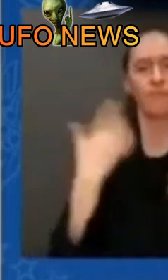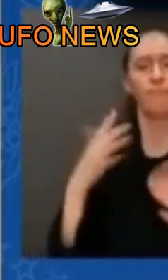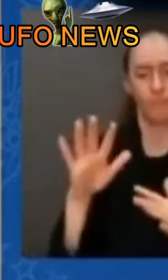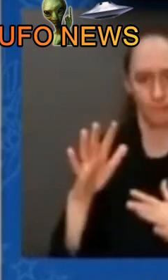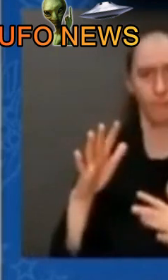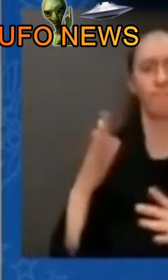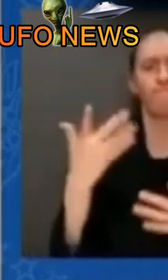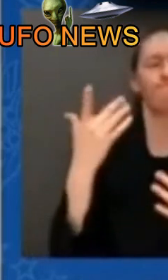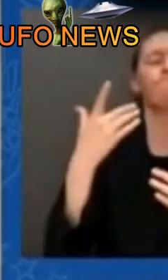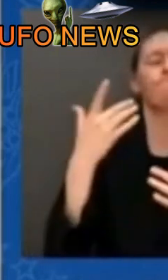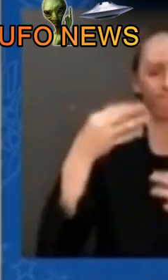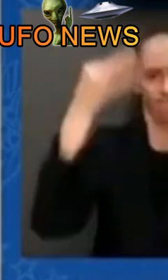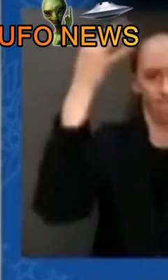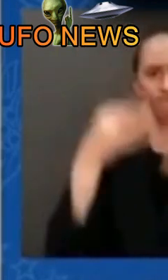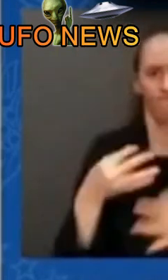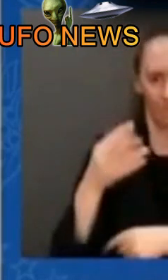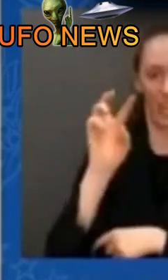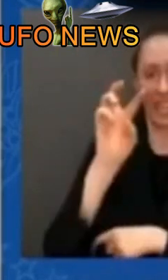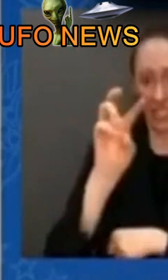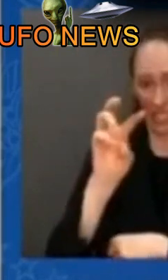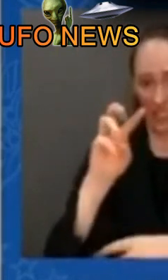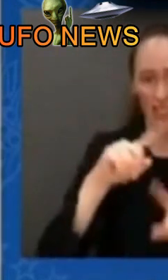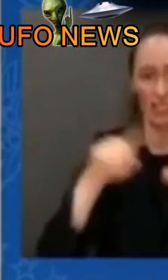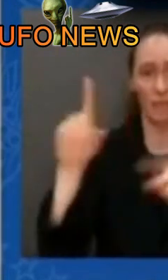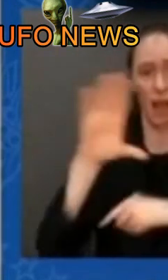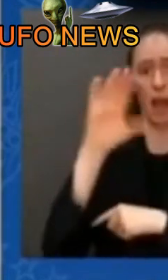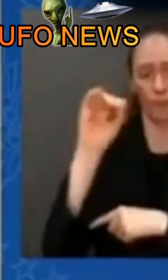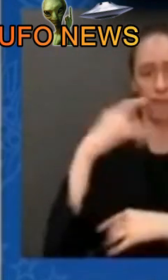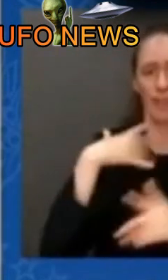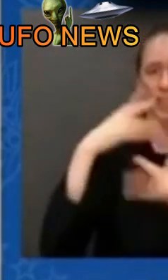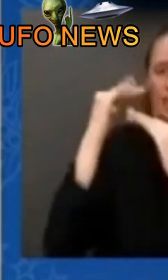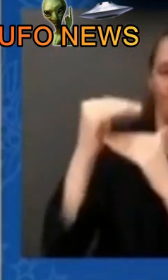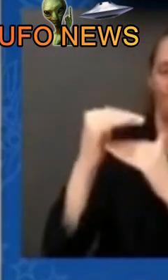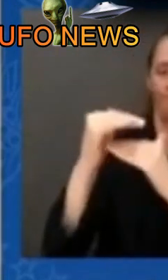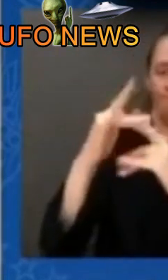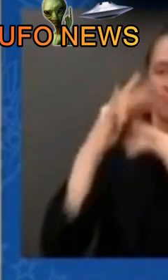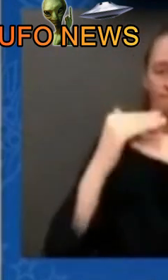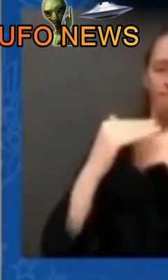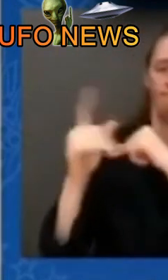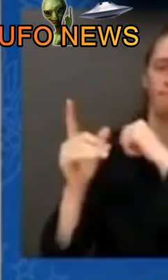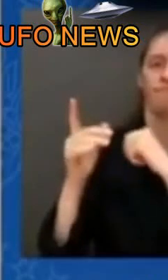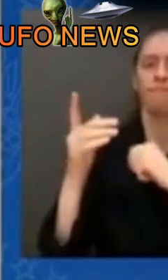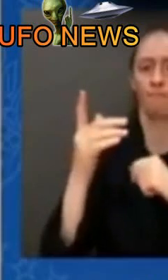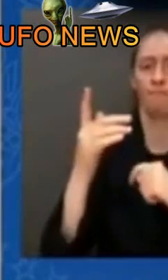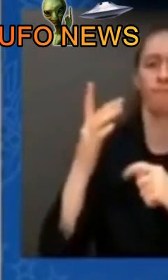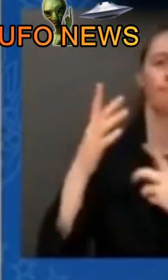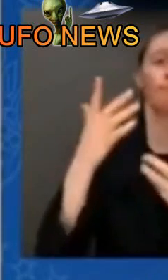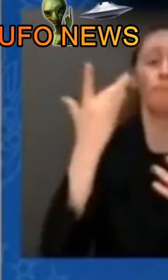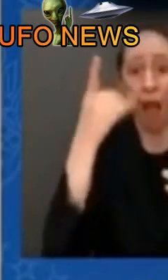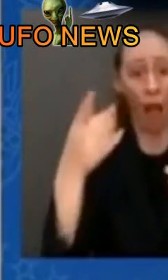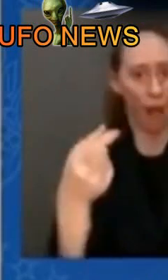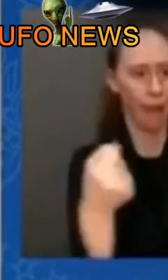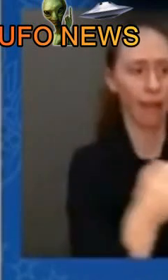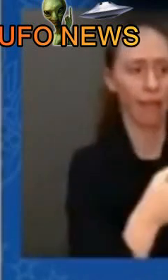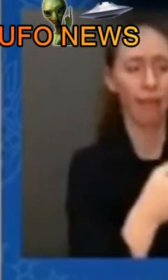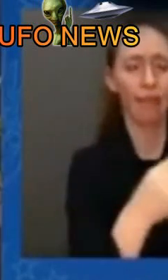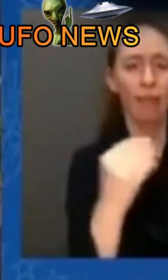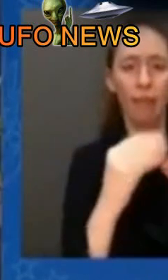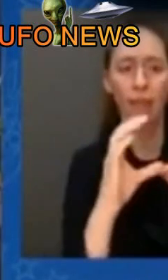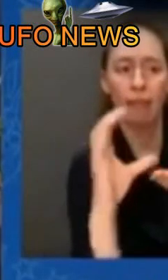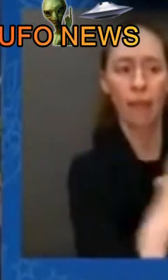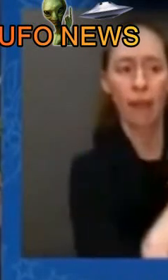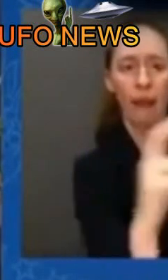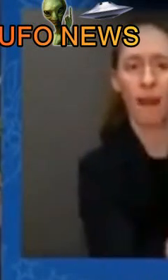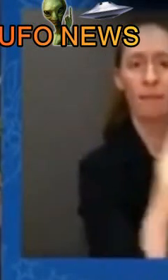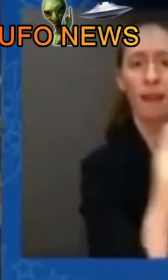the People's Liberation Army Aerospace Program, that includes airships and balloons, denying them access to U.S. technology.